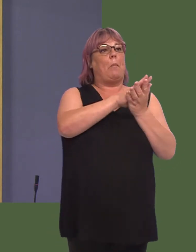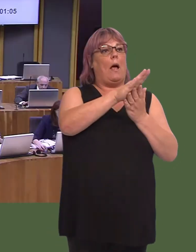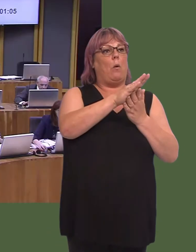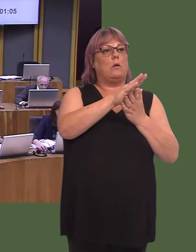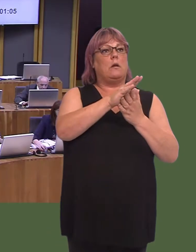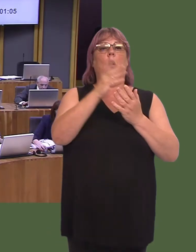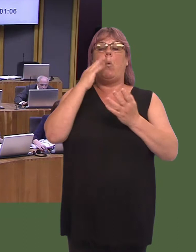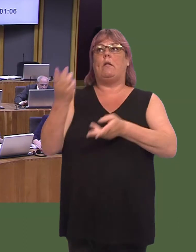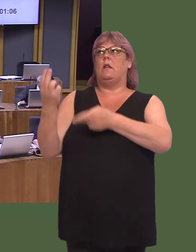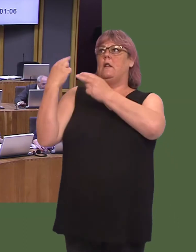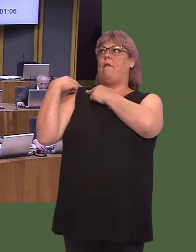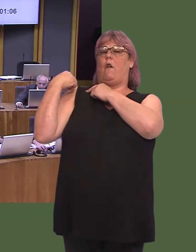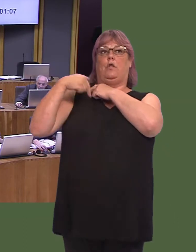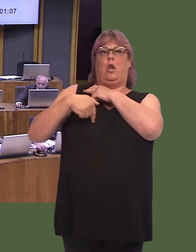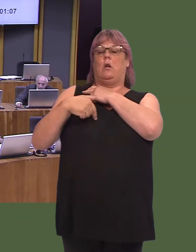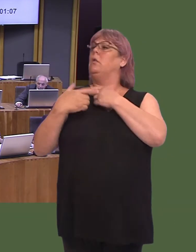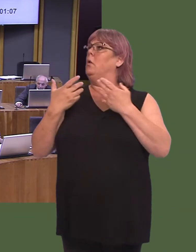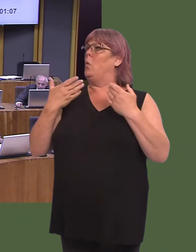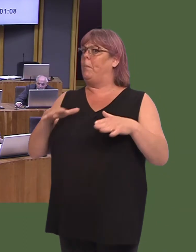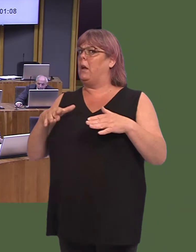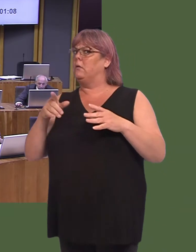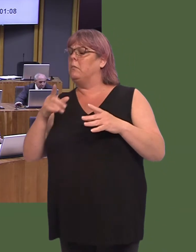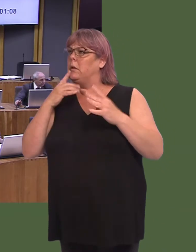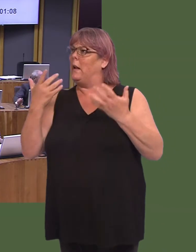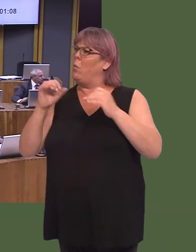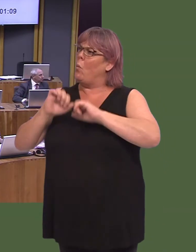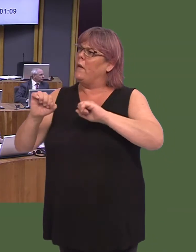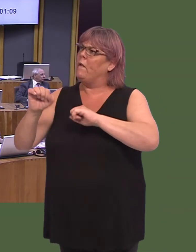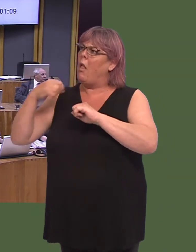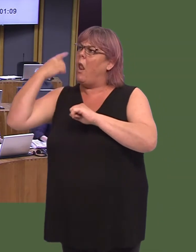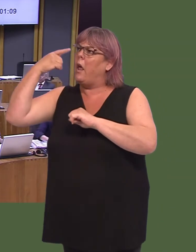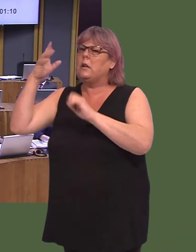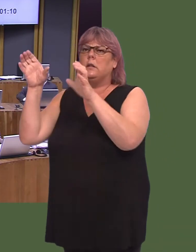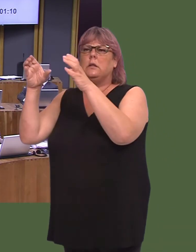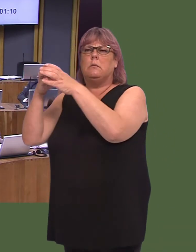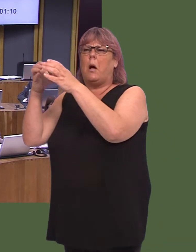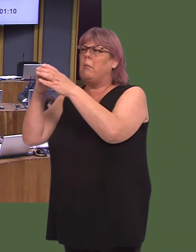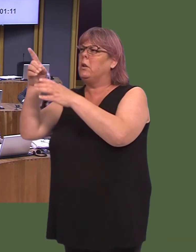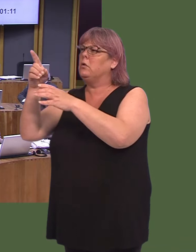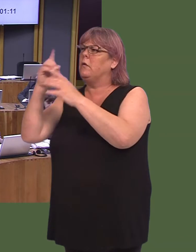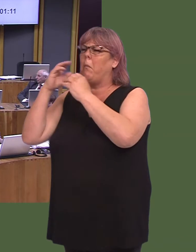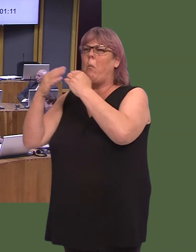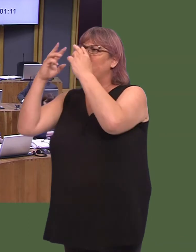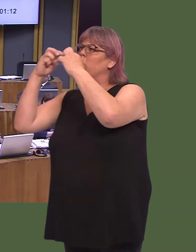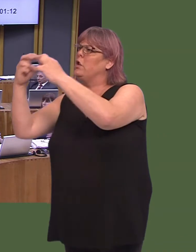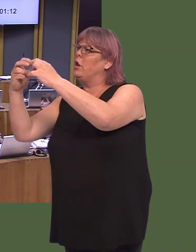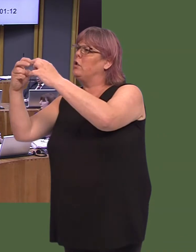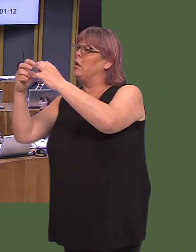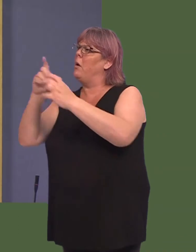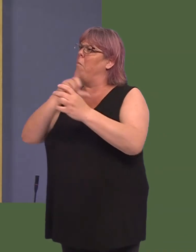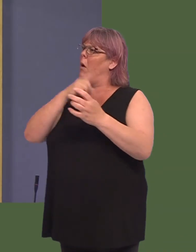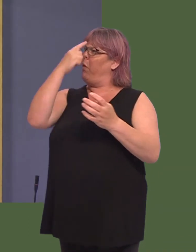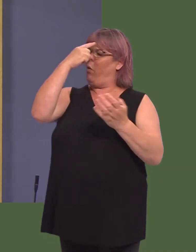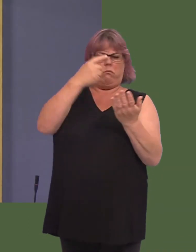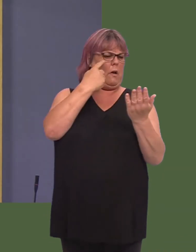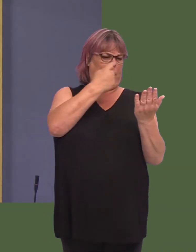powers, it does seem that we are waiting for the Department of Transport in London to complete some further research before we go ahead. But wouldn't the